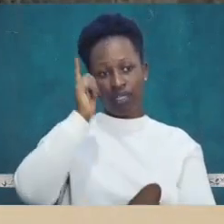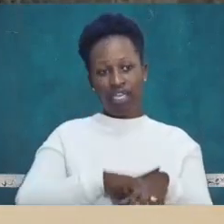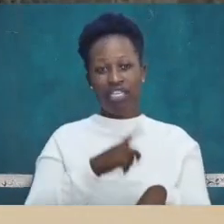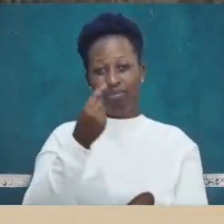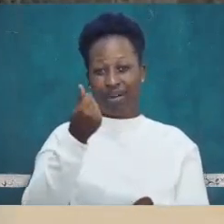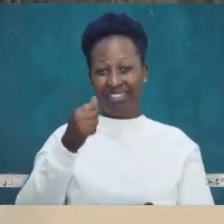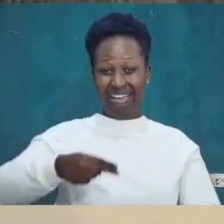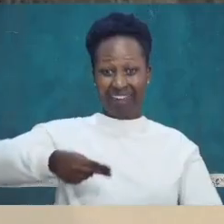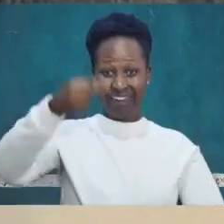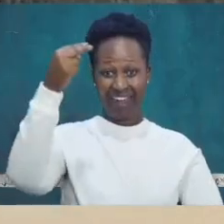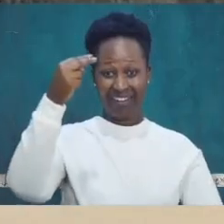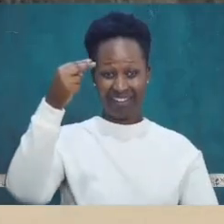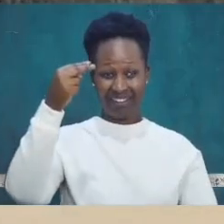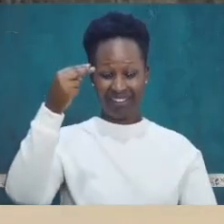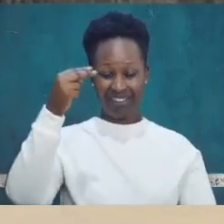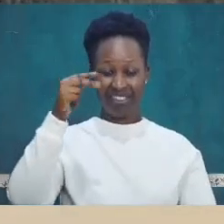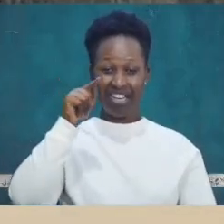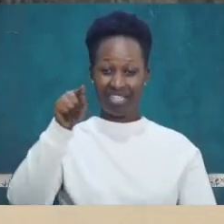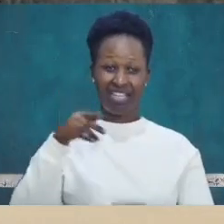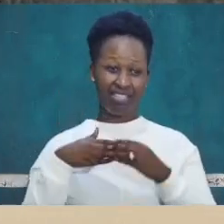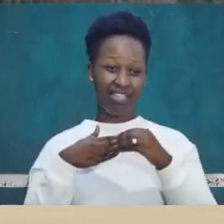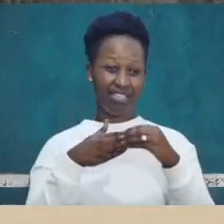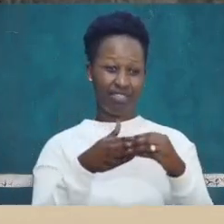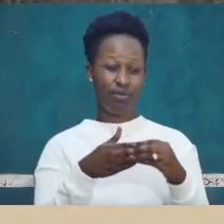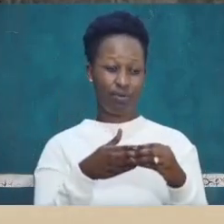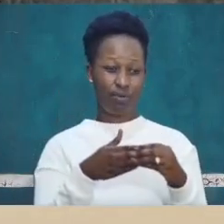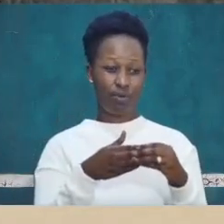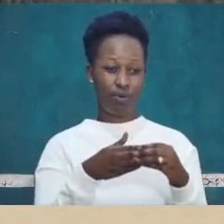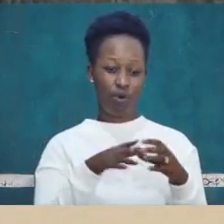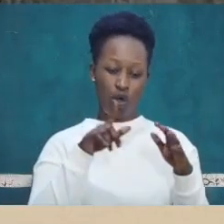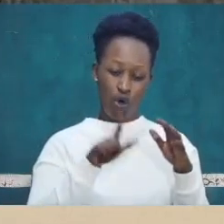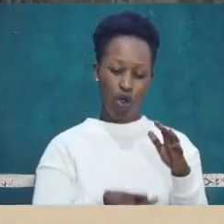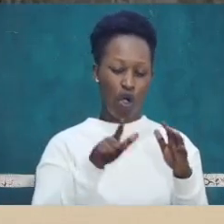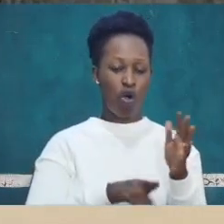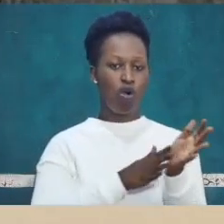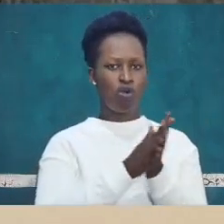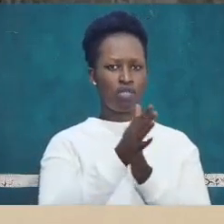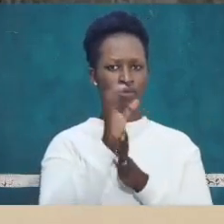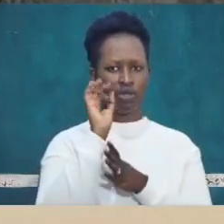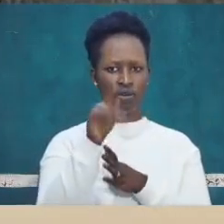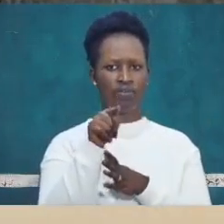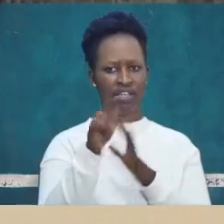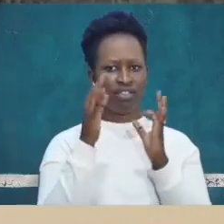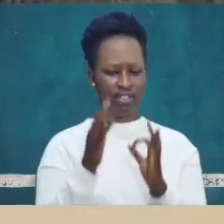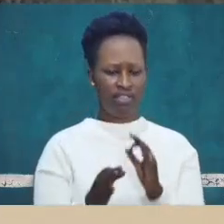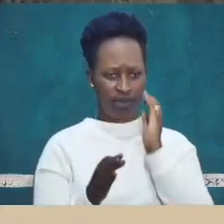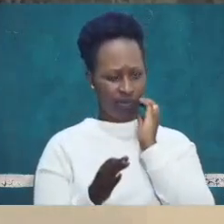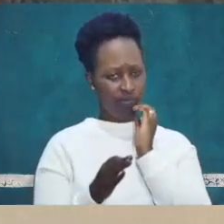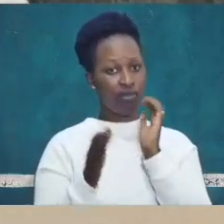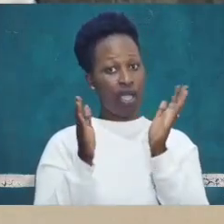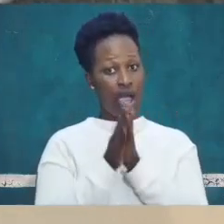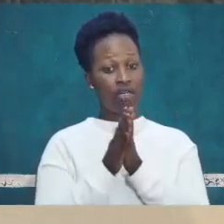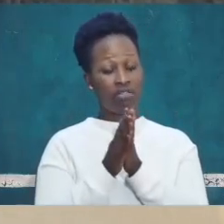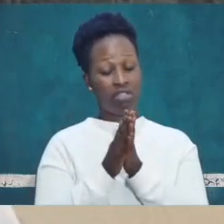price is high, that leads to low consumption of that very commodity, and vice